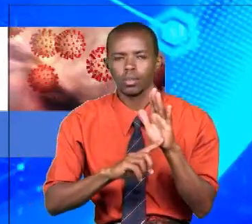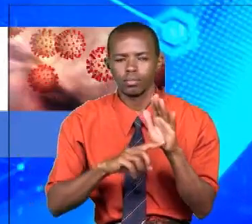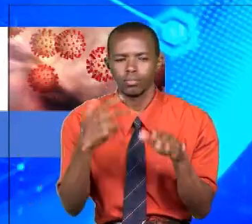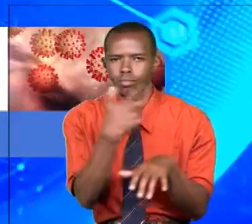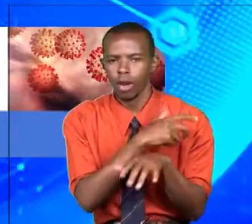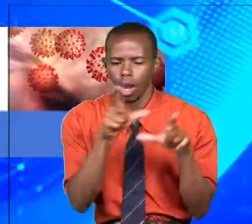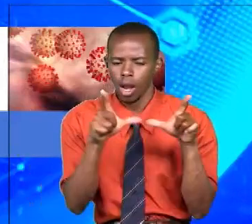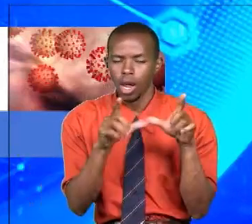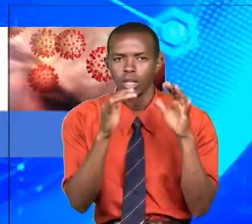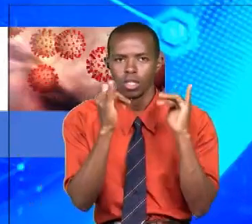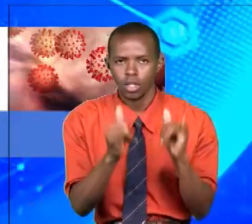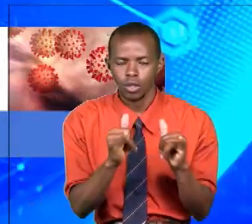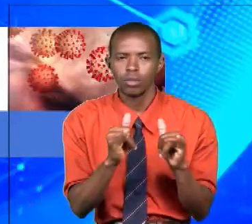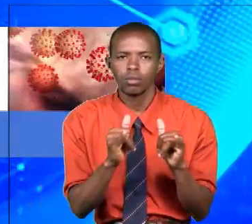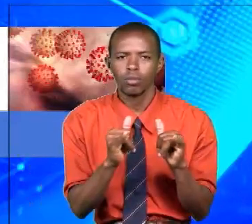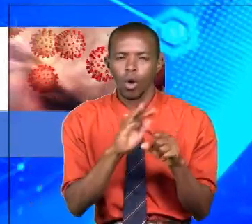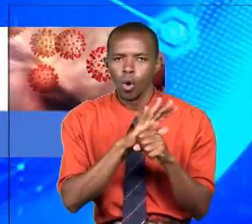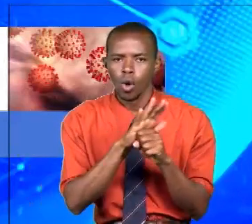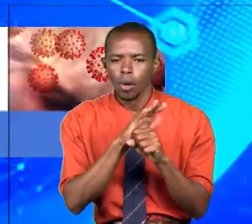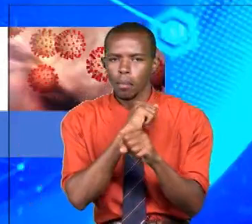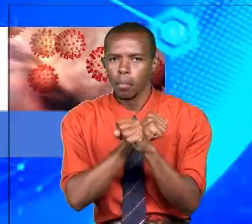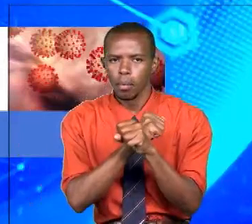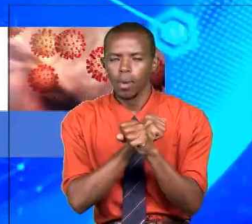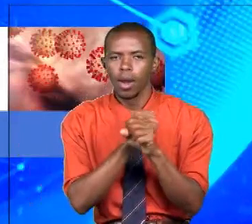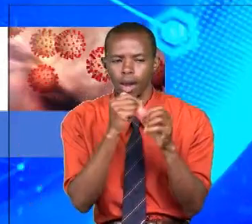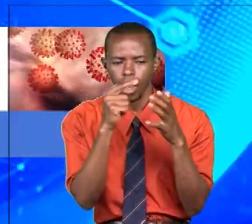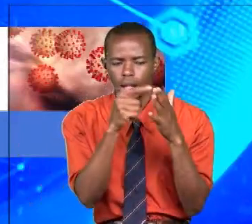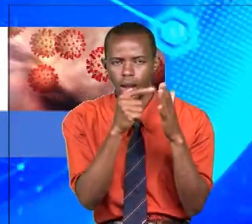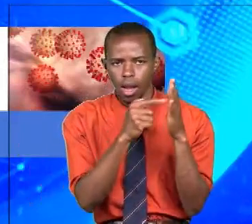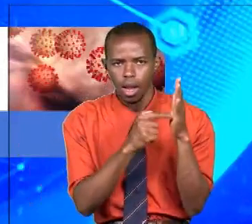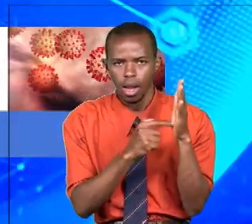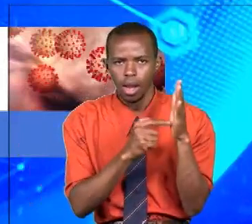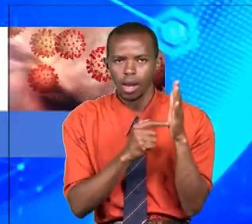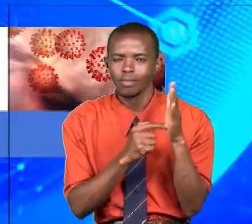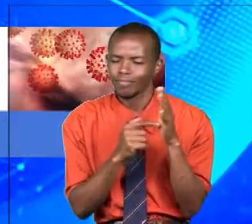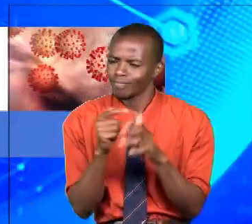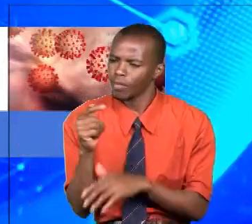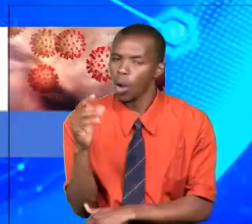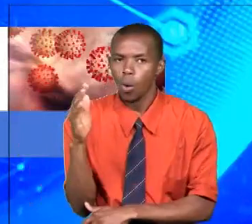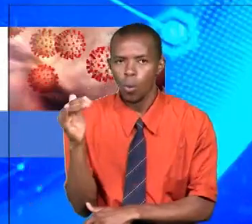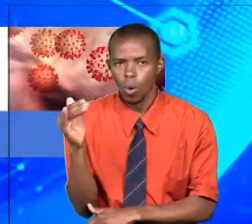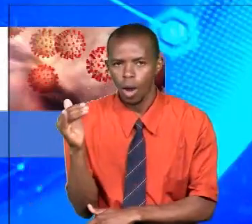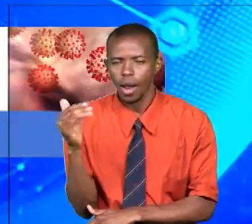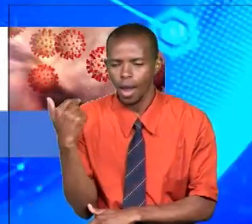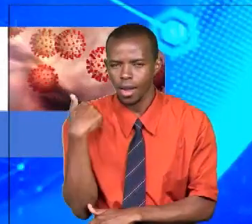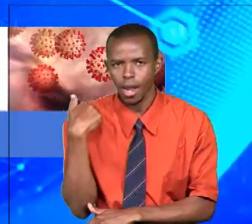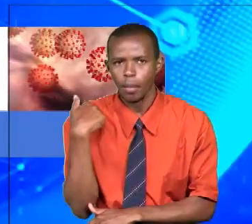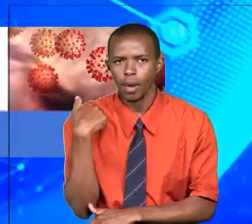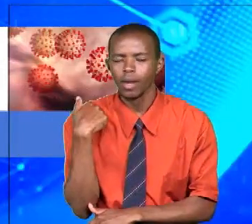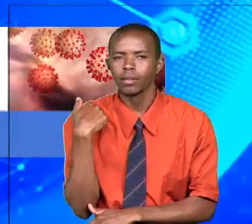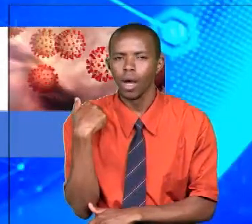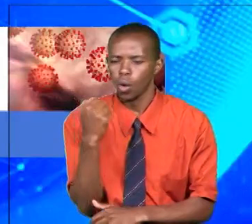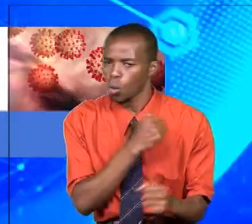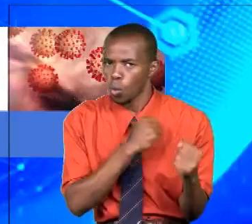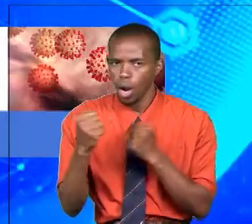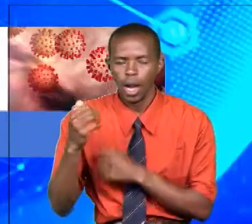a new COVID-19 preventive guideline, one of the commuters at the taxi park says the reason as to why there is still a big number of Rwandans that have